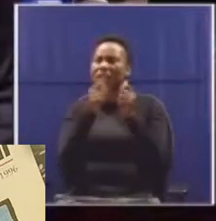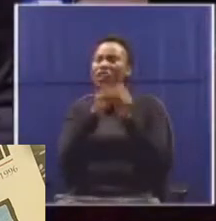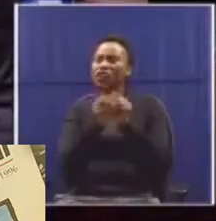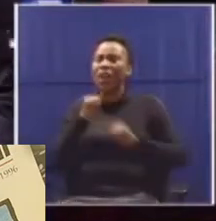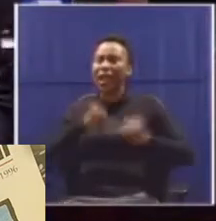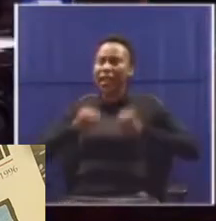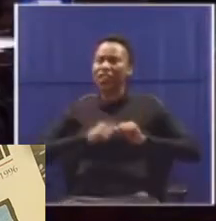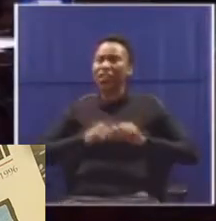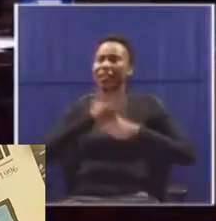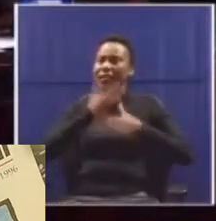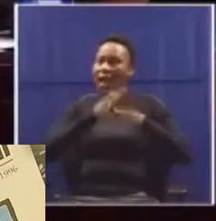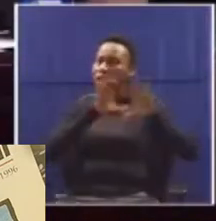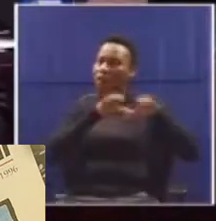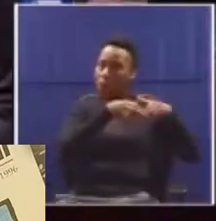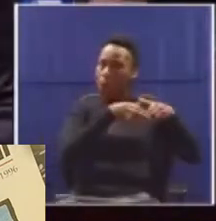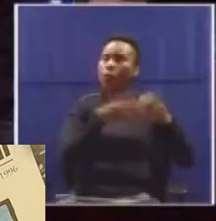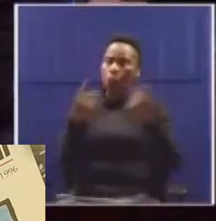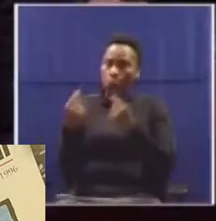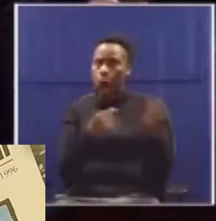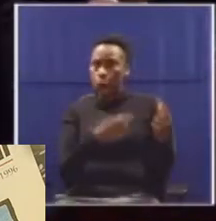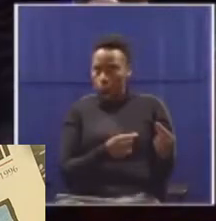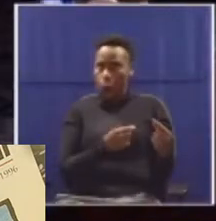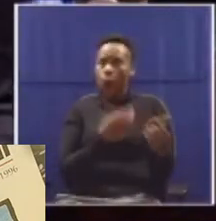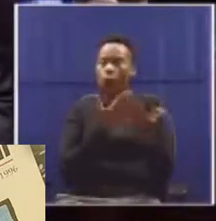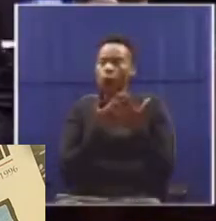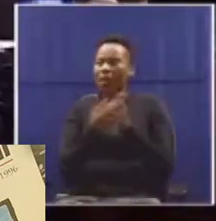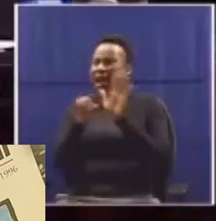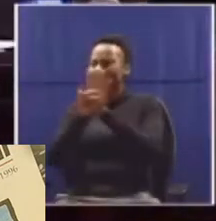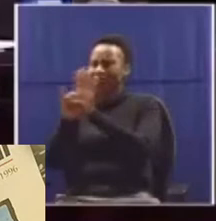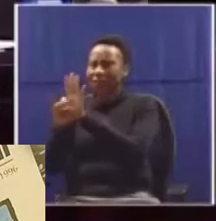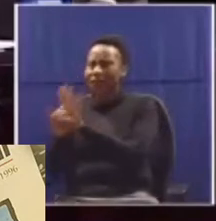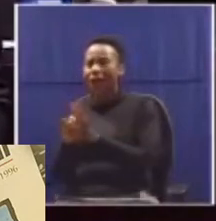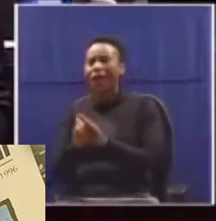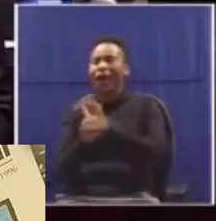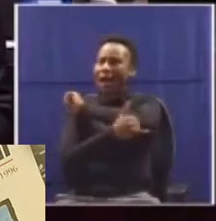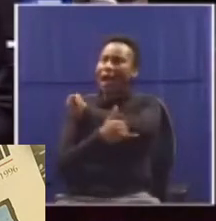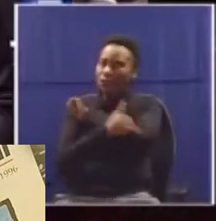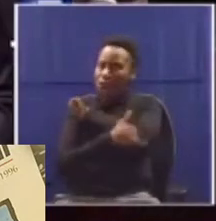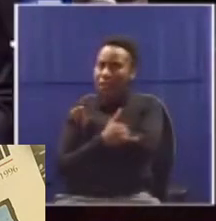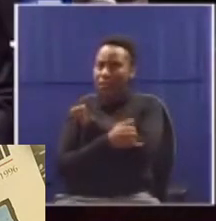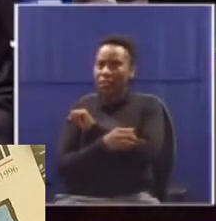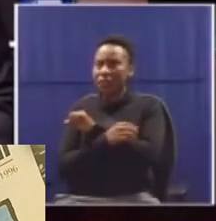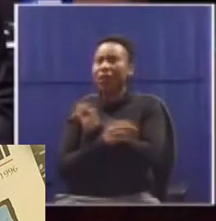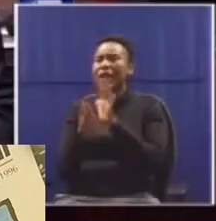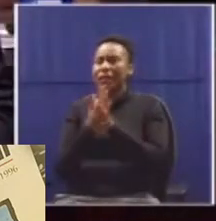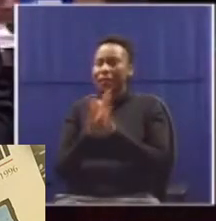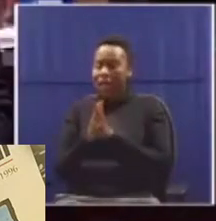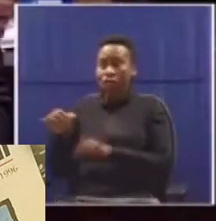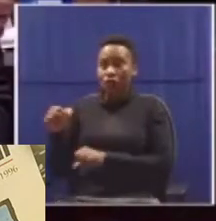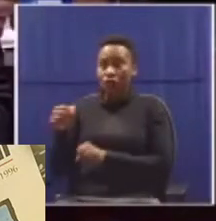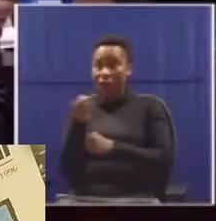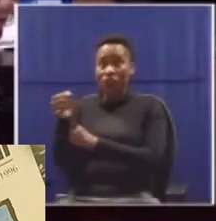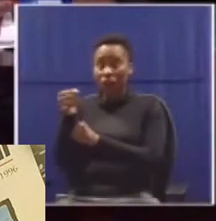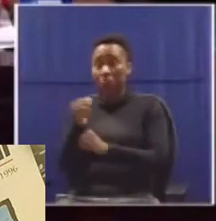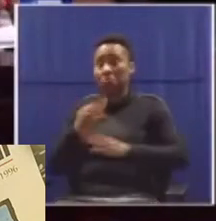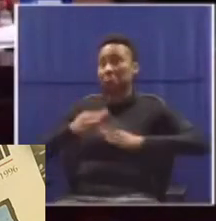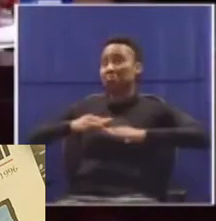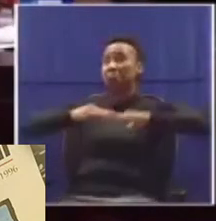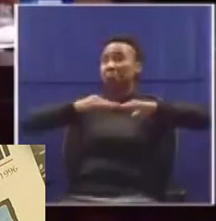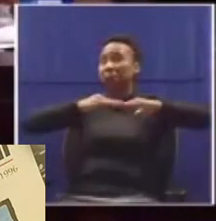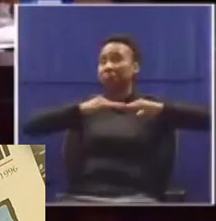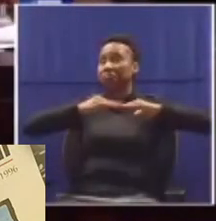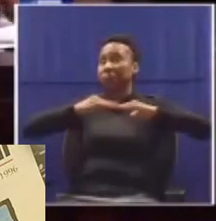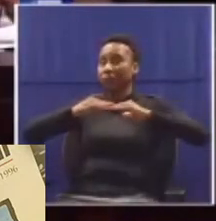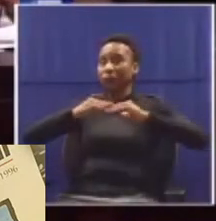practice of publicly identifying countries with strategic anti-money laundering and contouring the